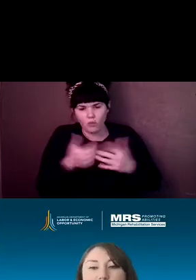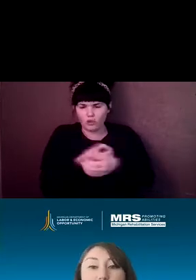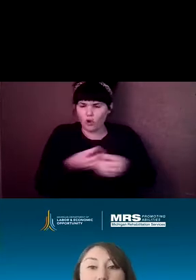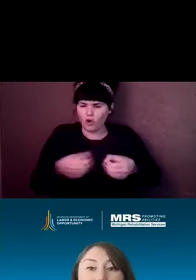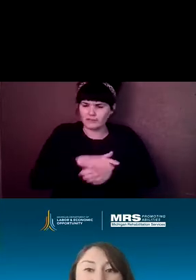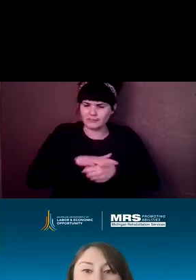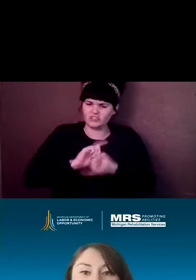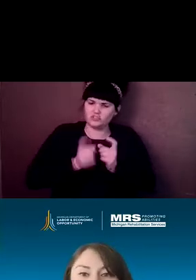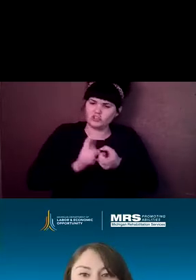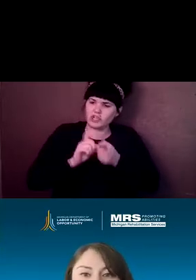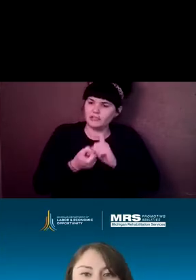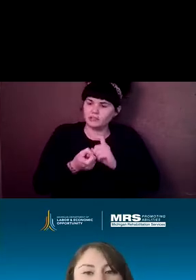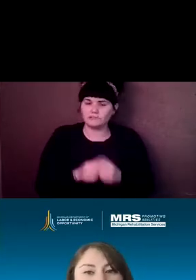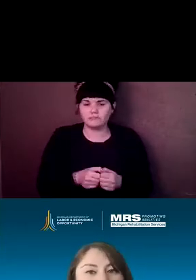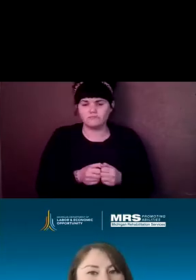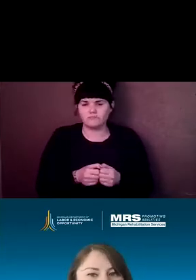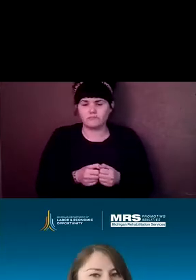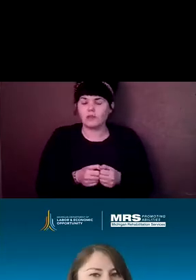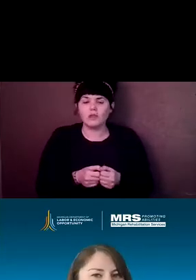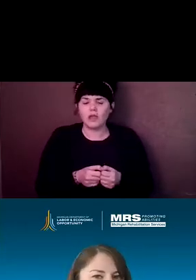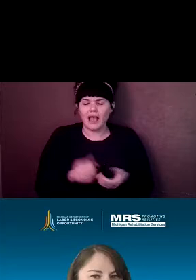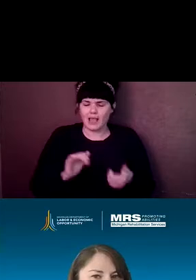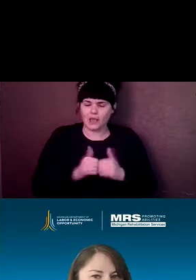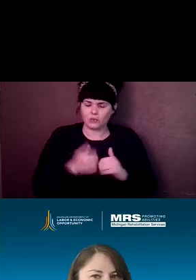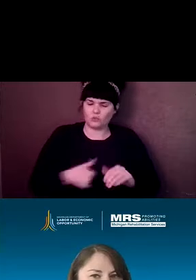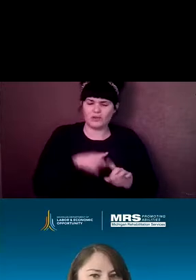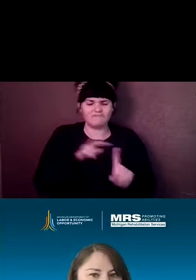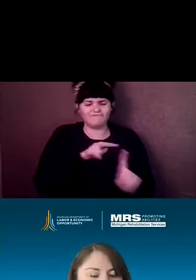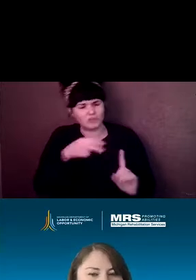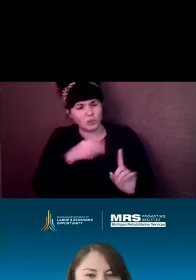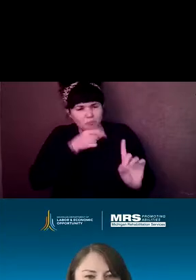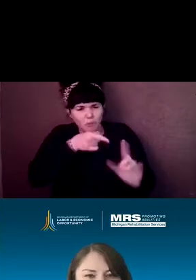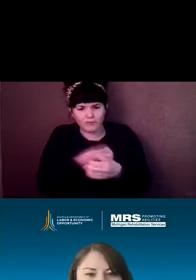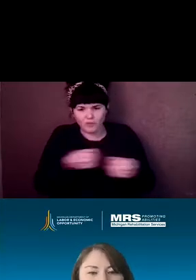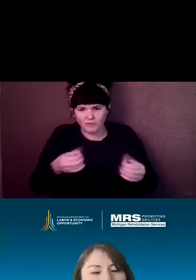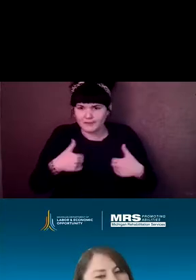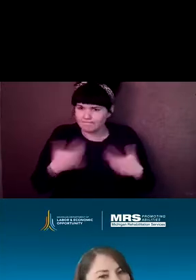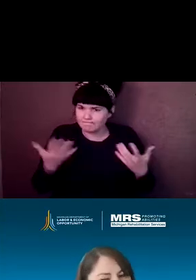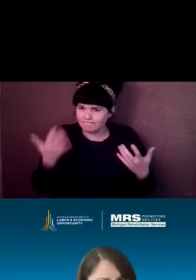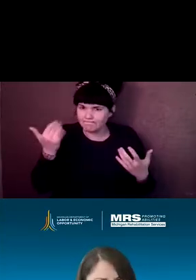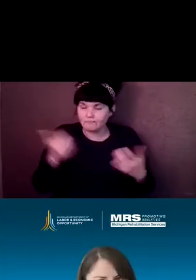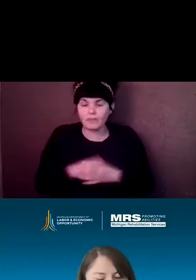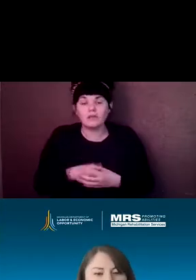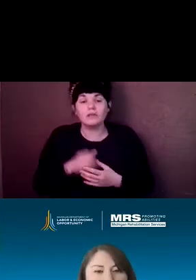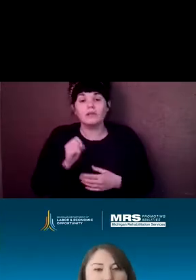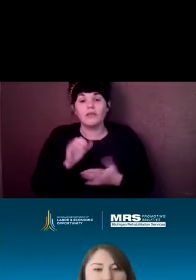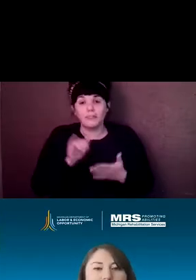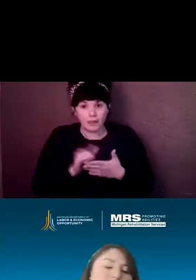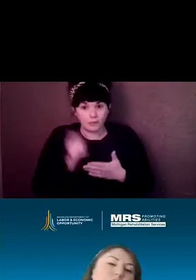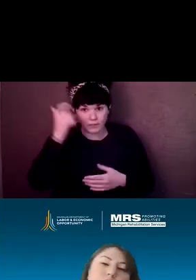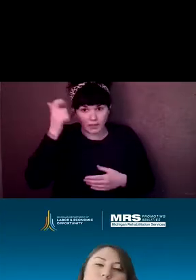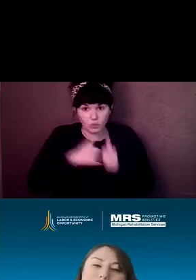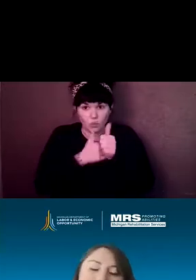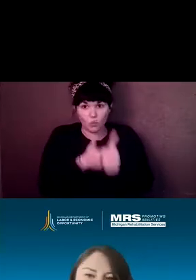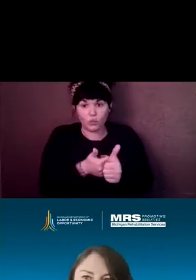we view the purpose of an office. So the idea of hybrid workplaces were emerging. And this was because, according